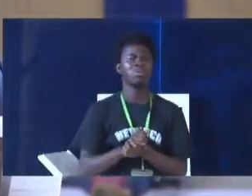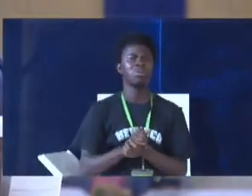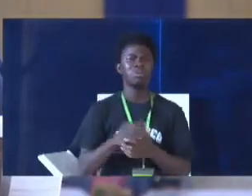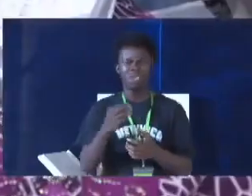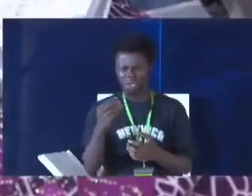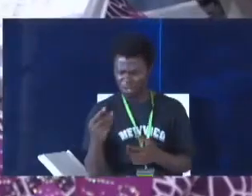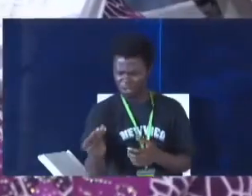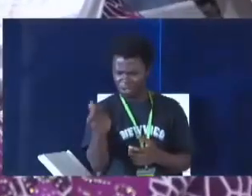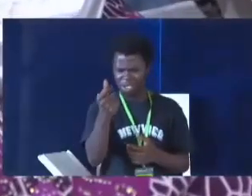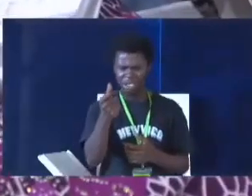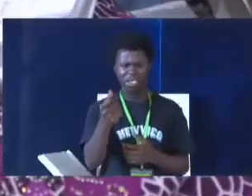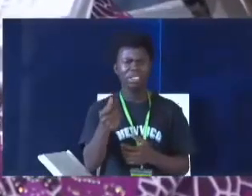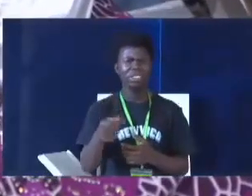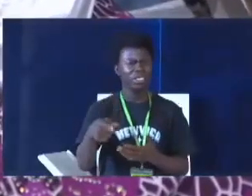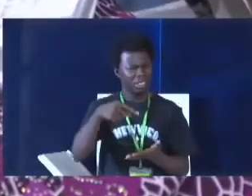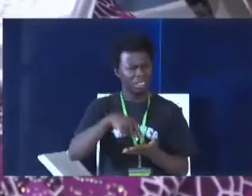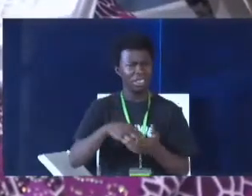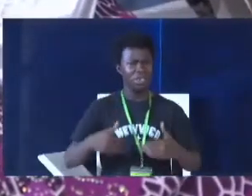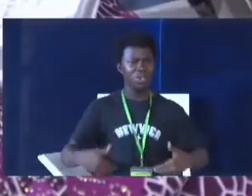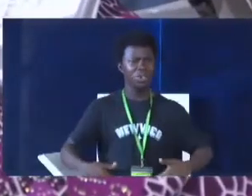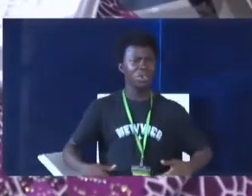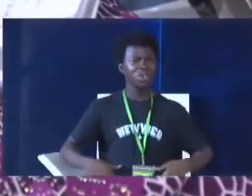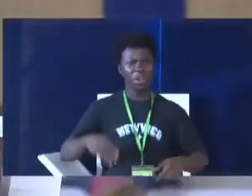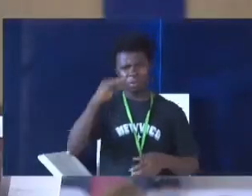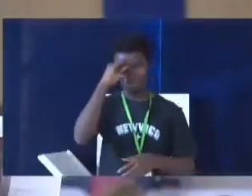Suddenly, this young man,